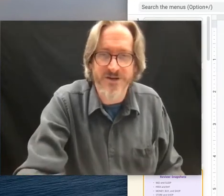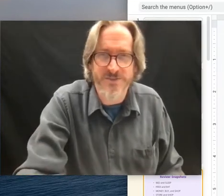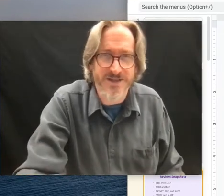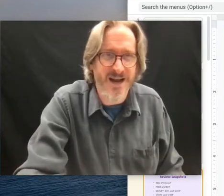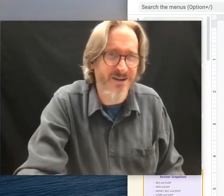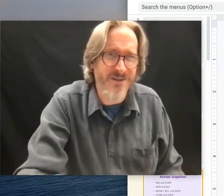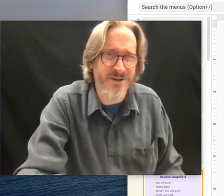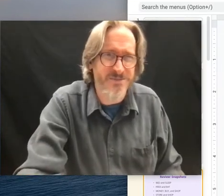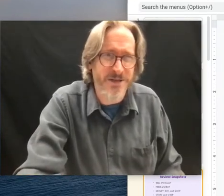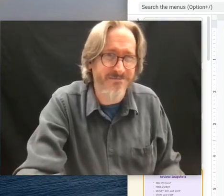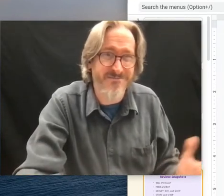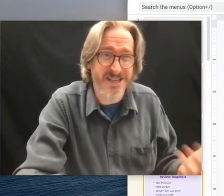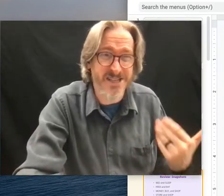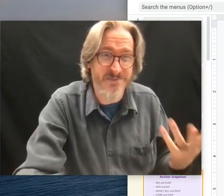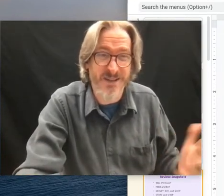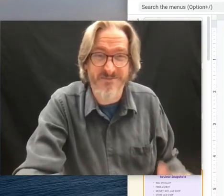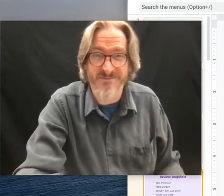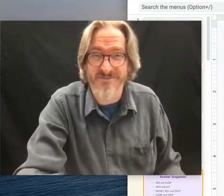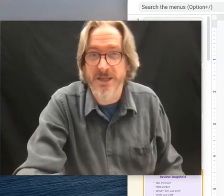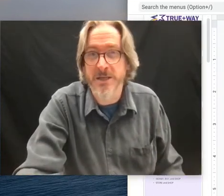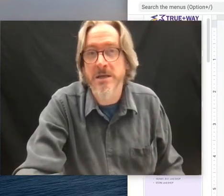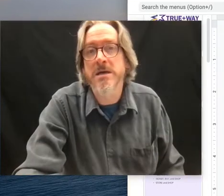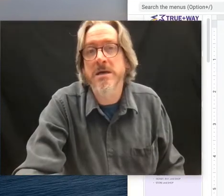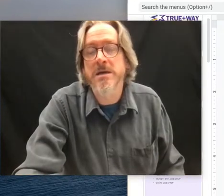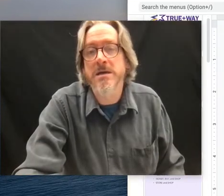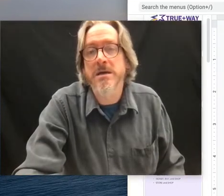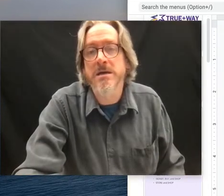I don't fingerspell that. I don't like fingerspelling. It's just me.